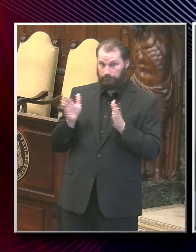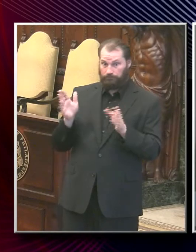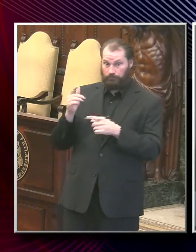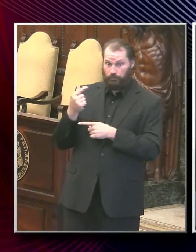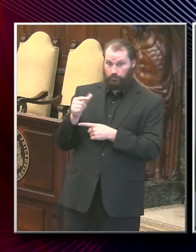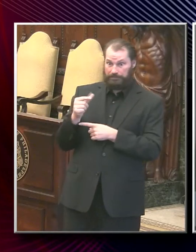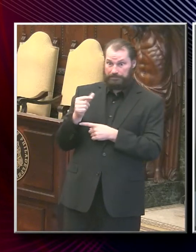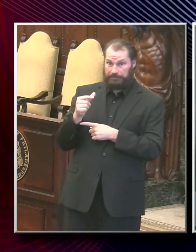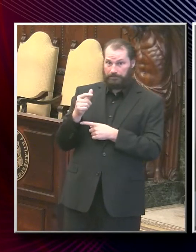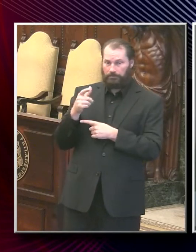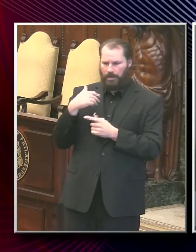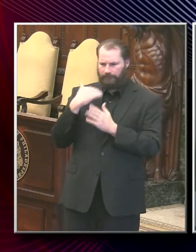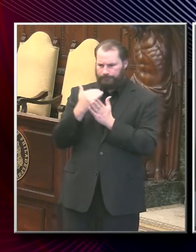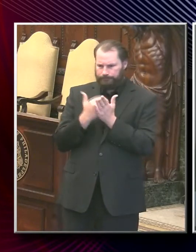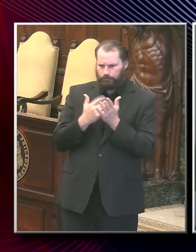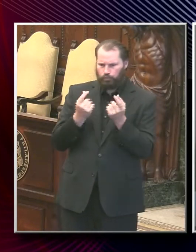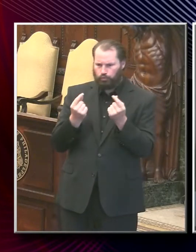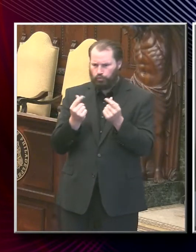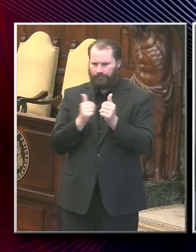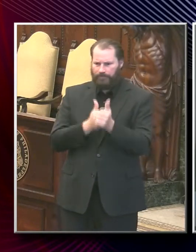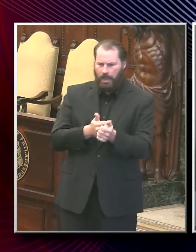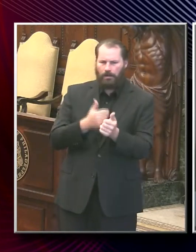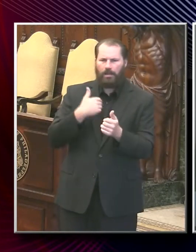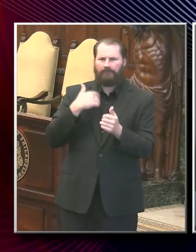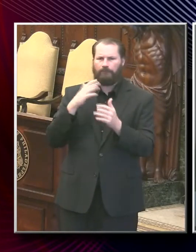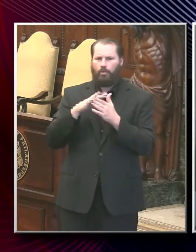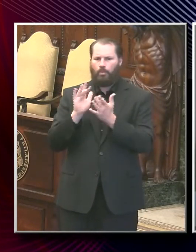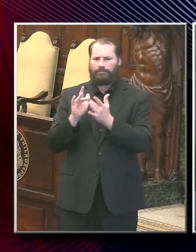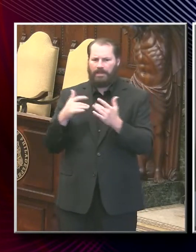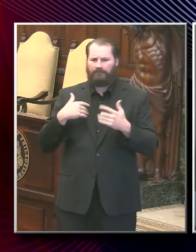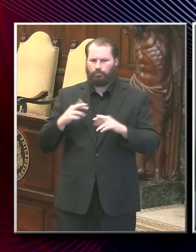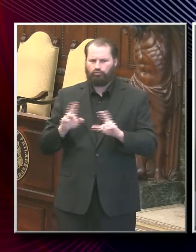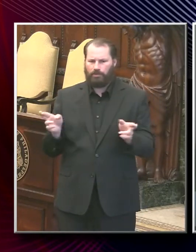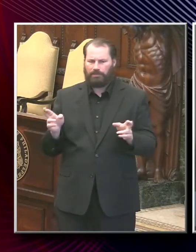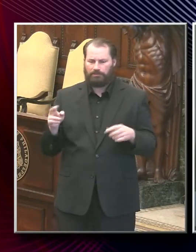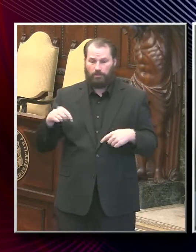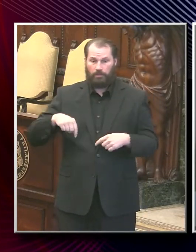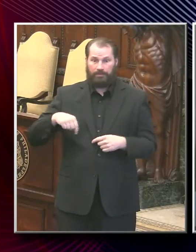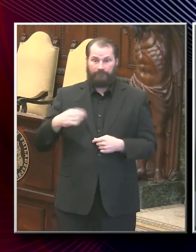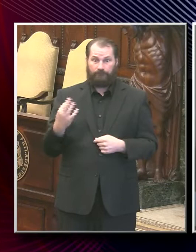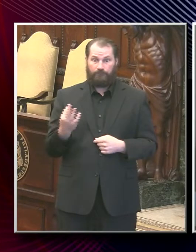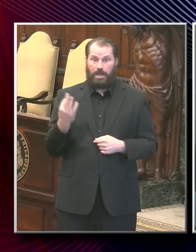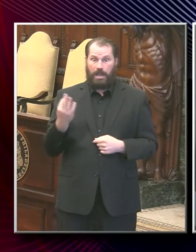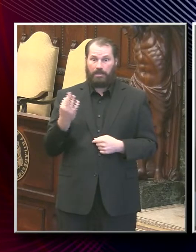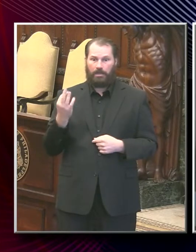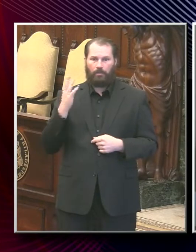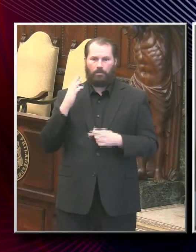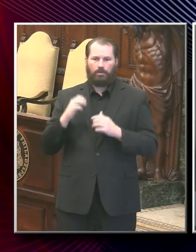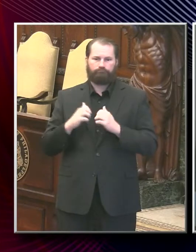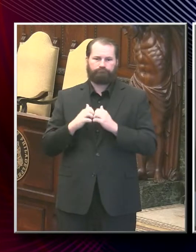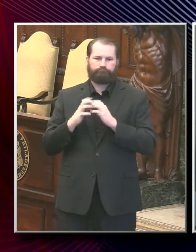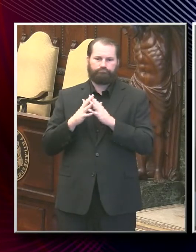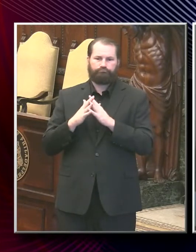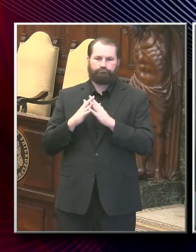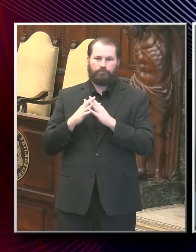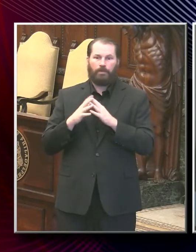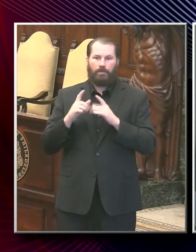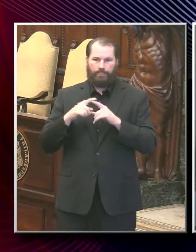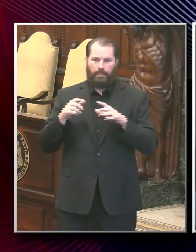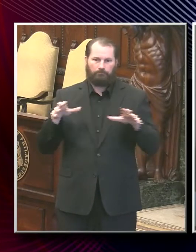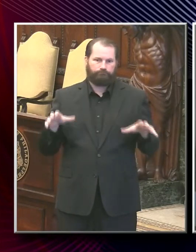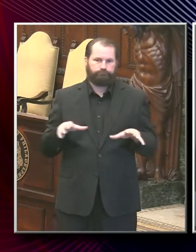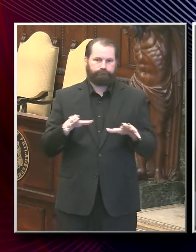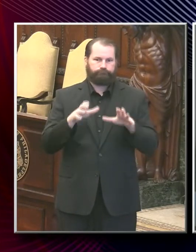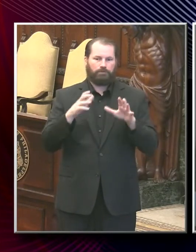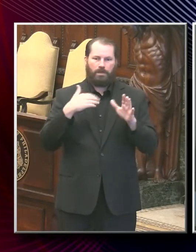for all those activities that are scheduled to reopen in green is also going to be posted on our website later today. So more information on all of this, as well